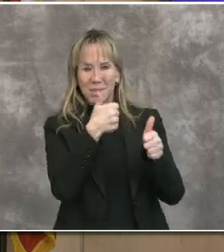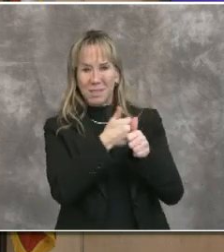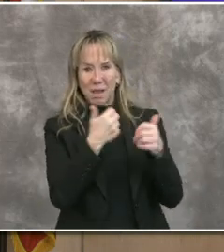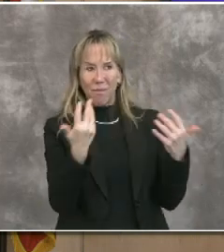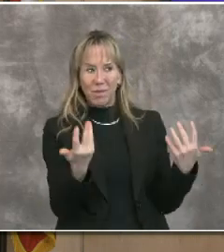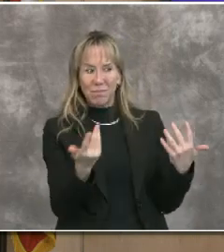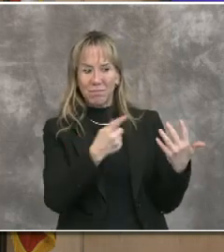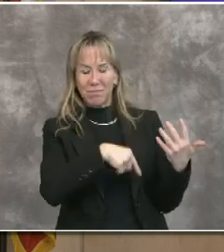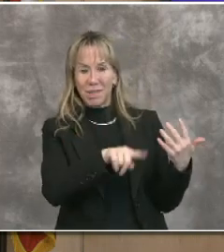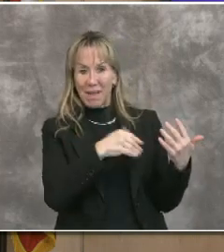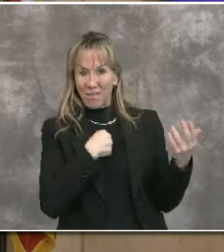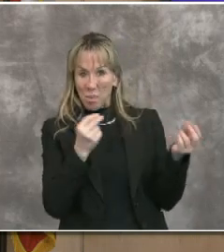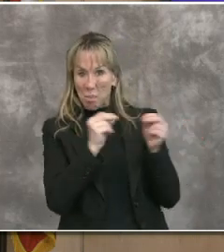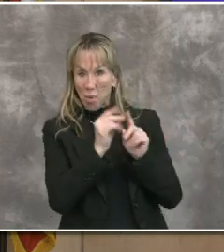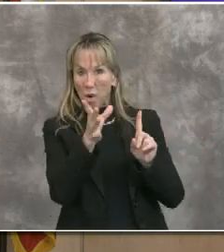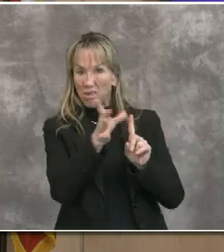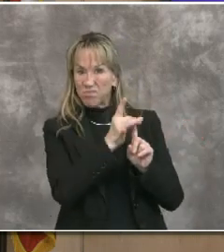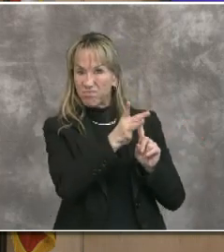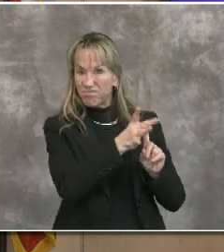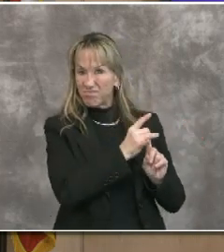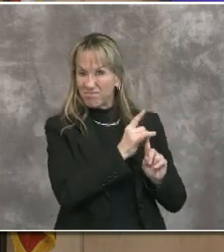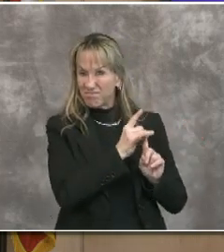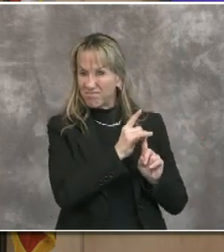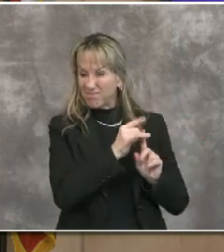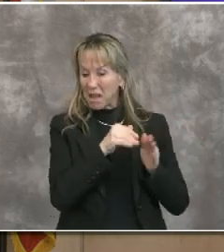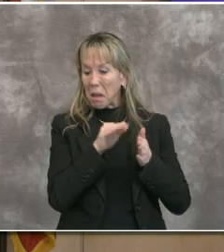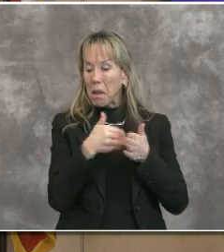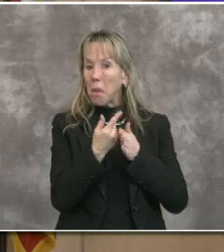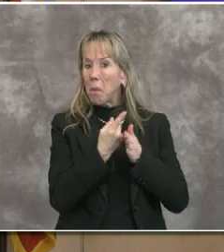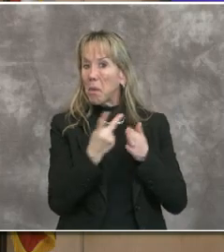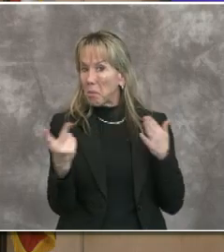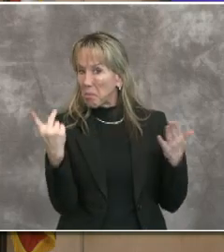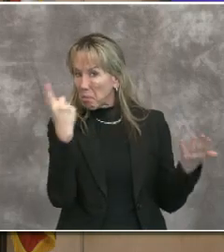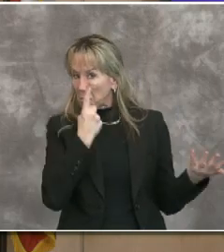equate to more positive cases in the coming weeks?